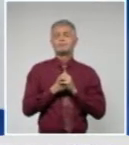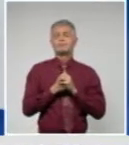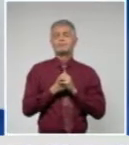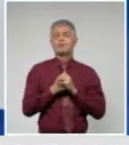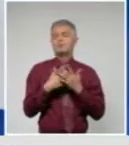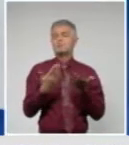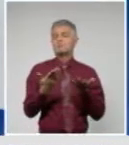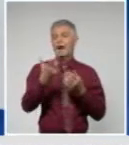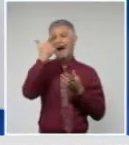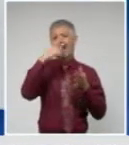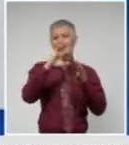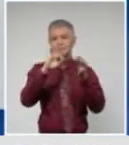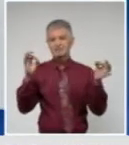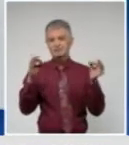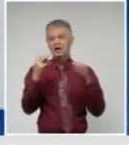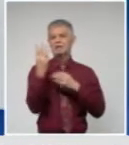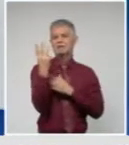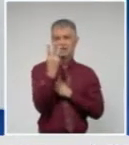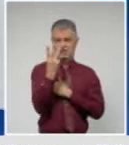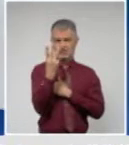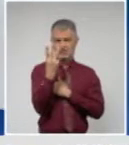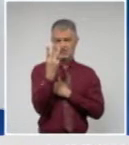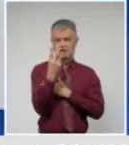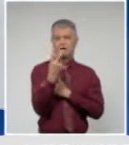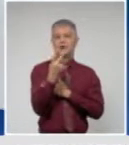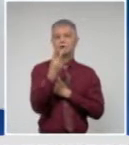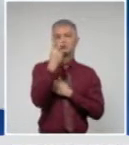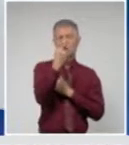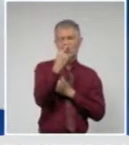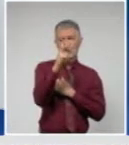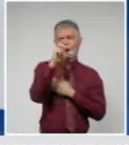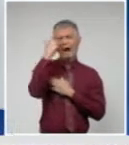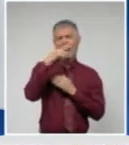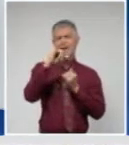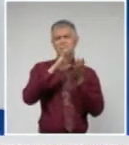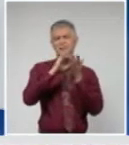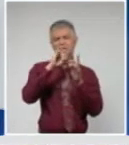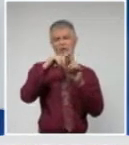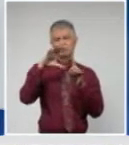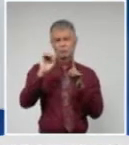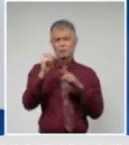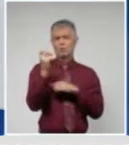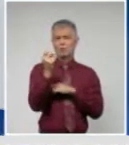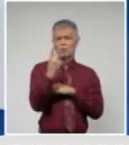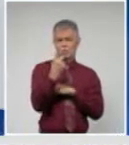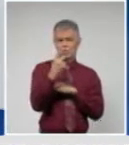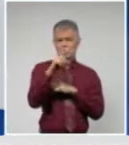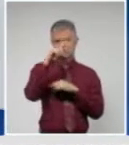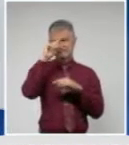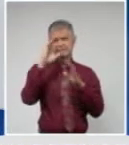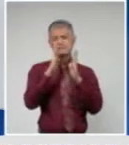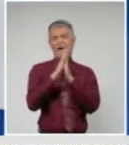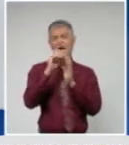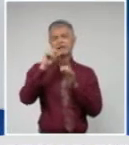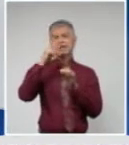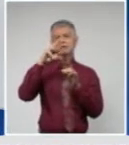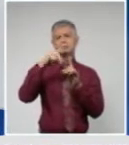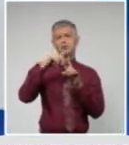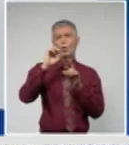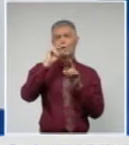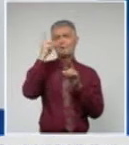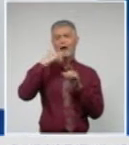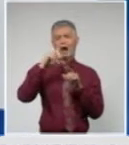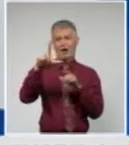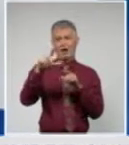the municipalities of Caimito with 2 and San Cristobal with 1 case. The 6